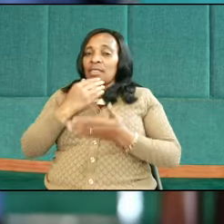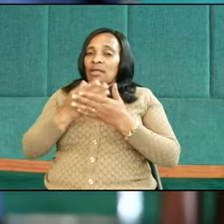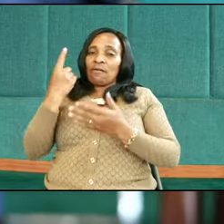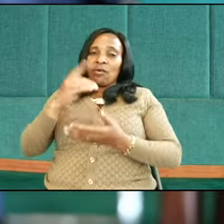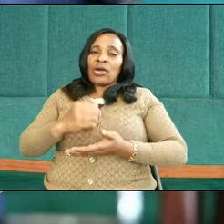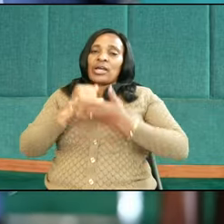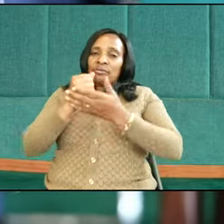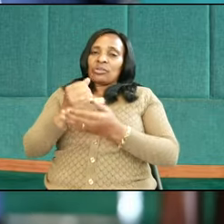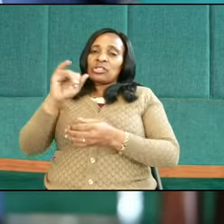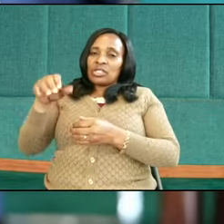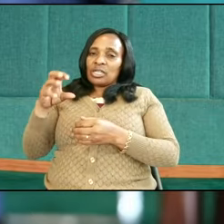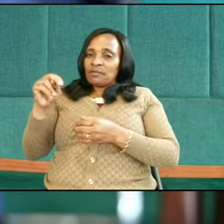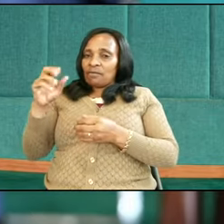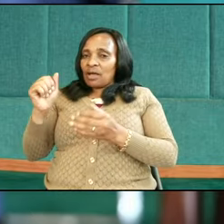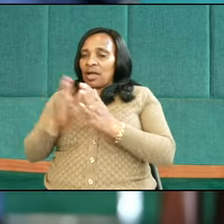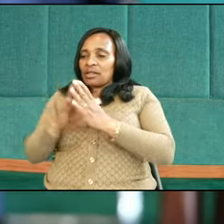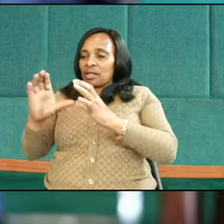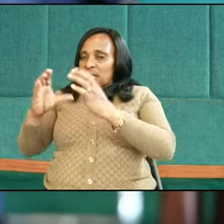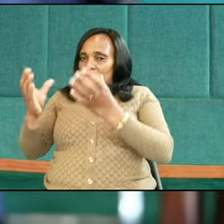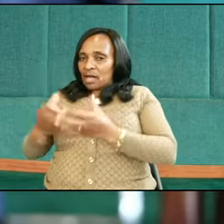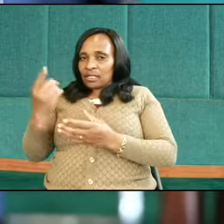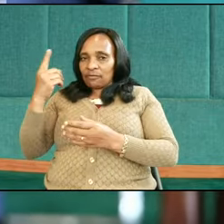her classmates build a new school building.